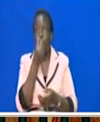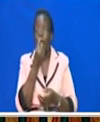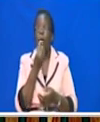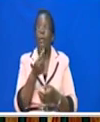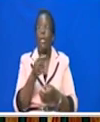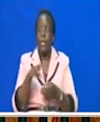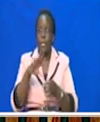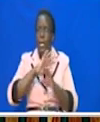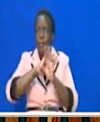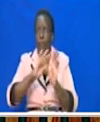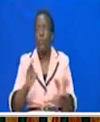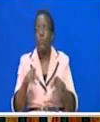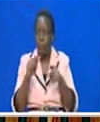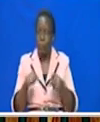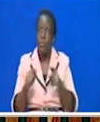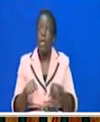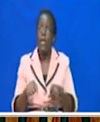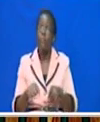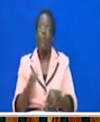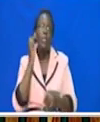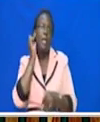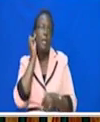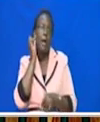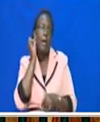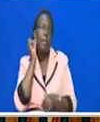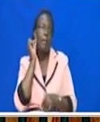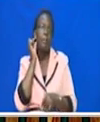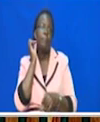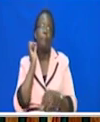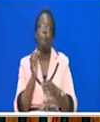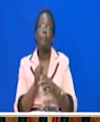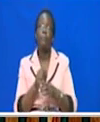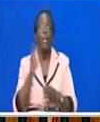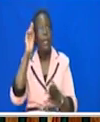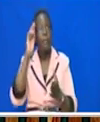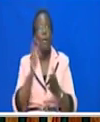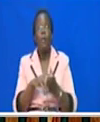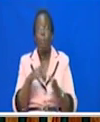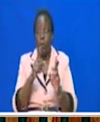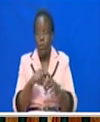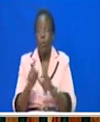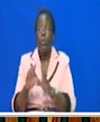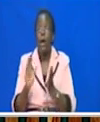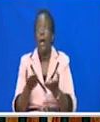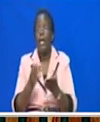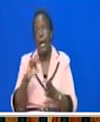Resistance, for today we are focusing on the Nandi. Remember, we also had another category